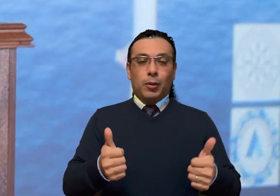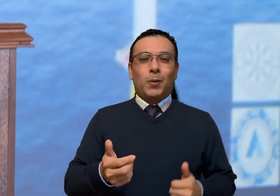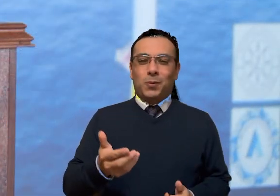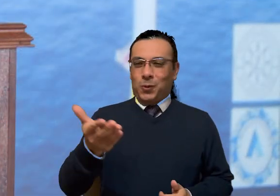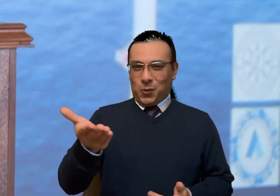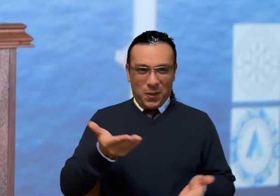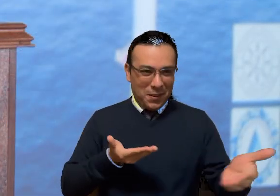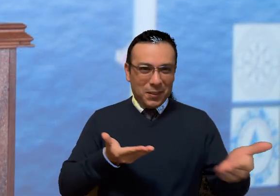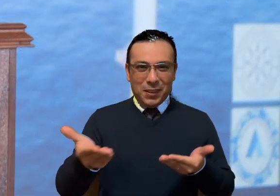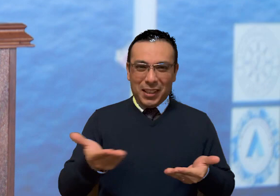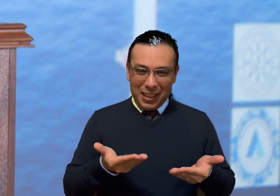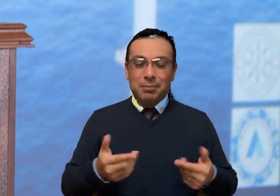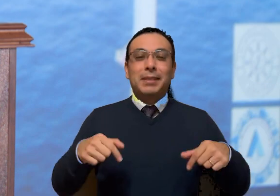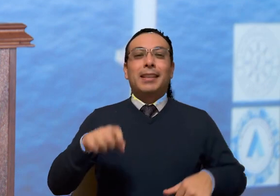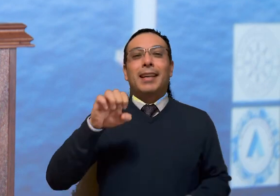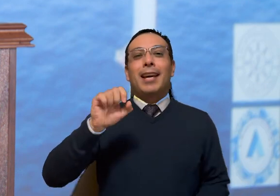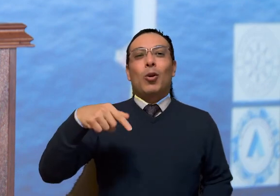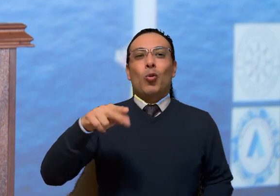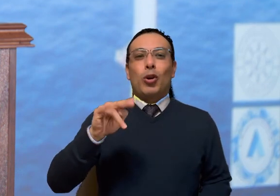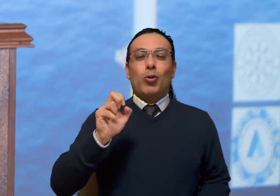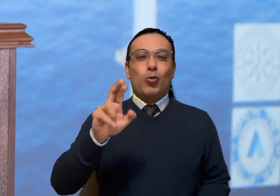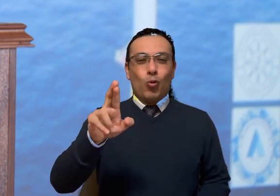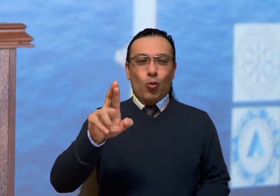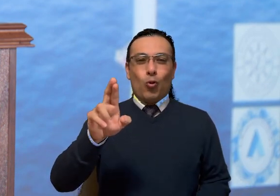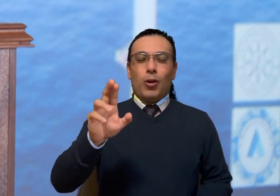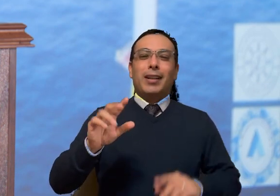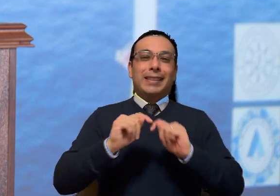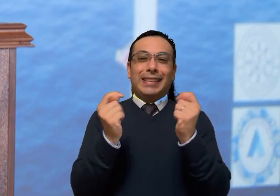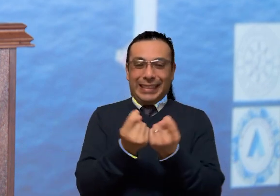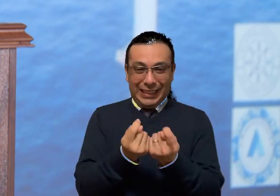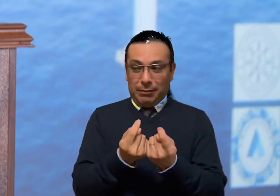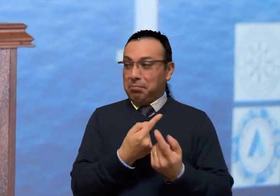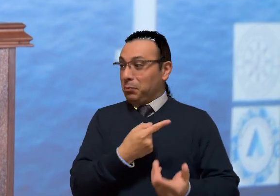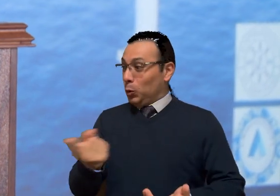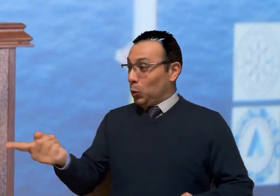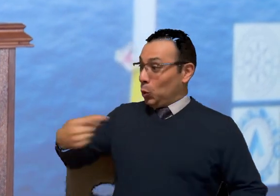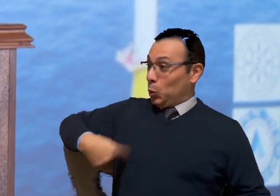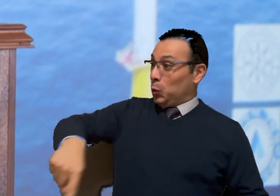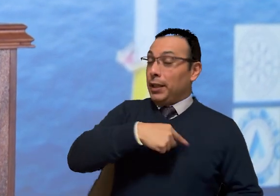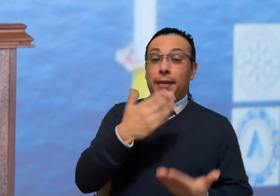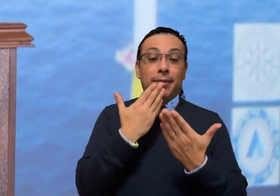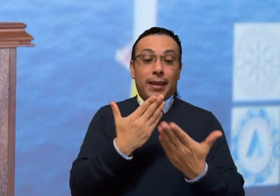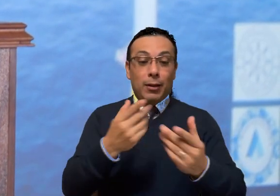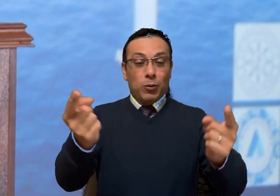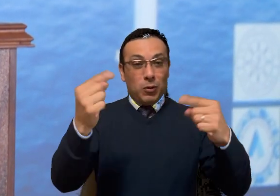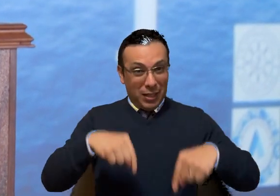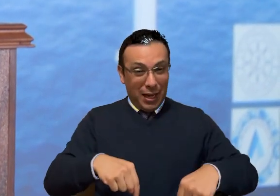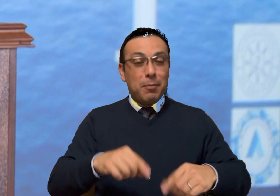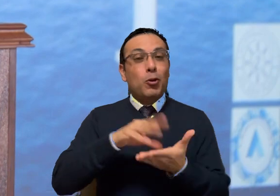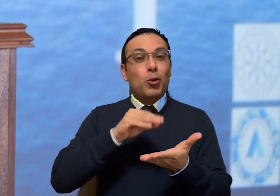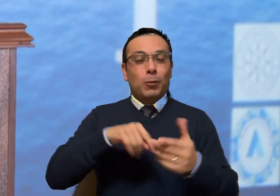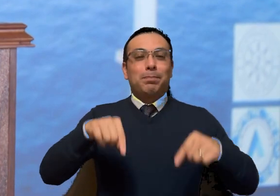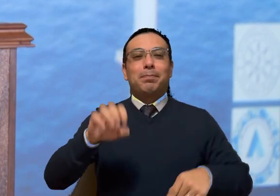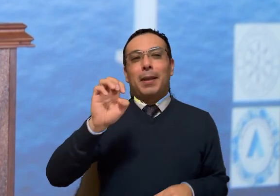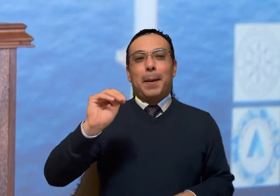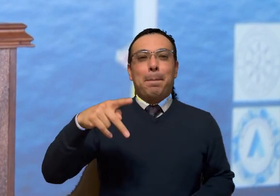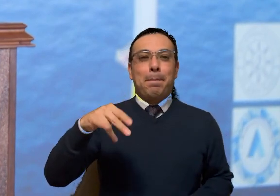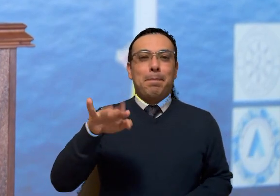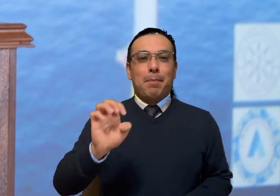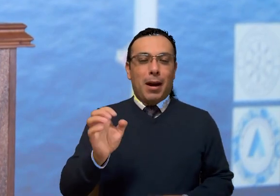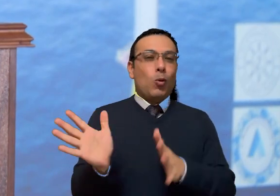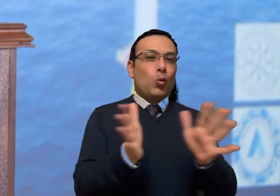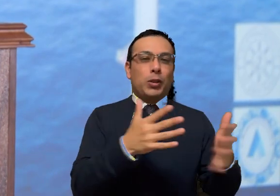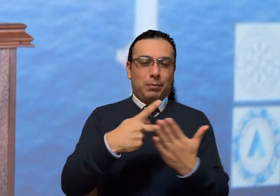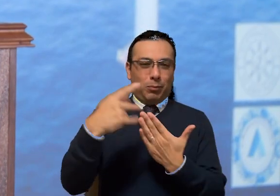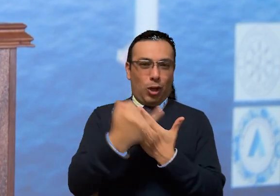on behalf of the Equinor team, I want to thank you all for coming out this evening to learn about the Empire Wind Project and to share your thoughts with our